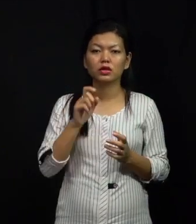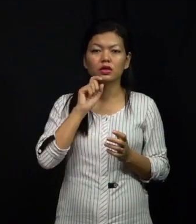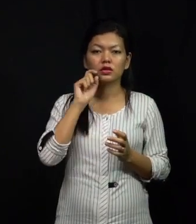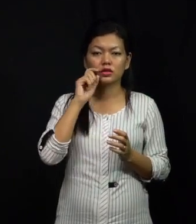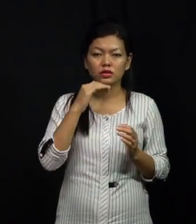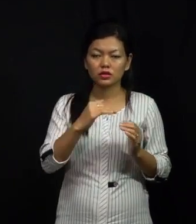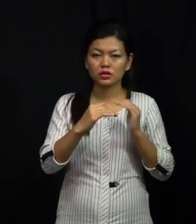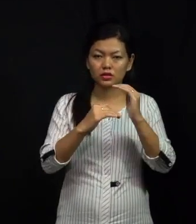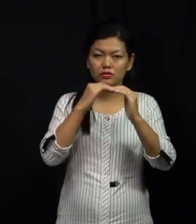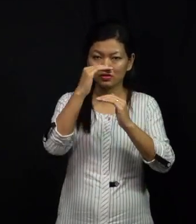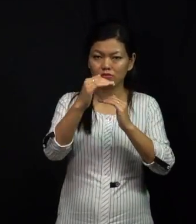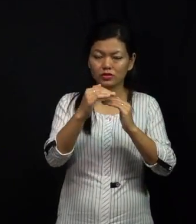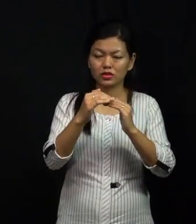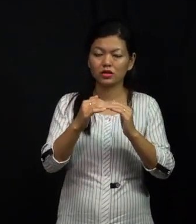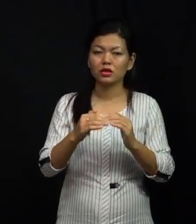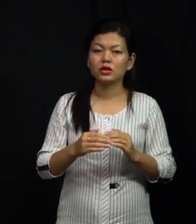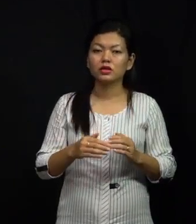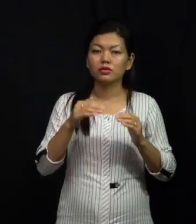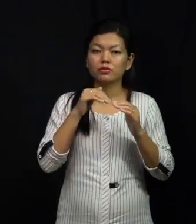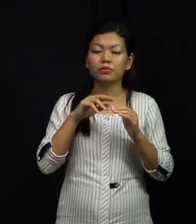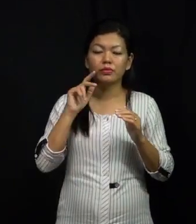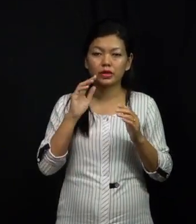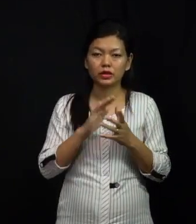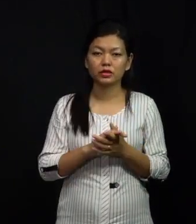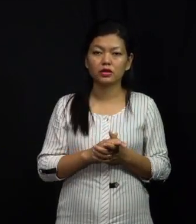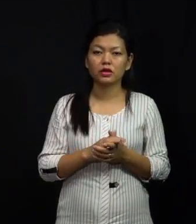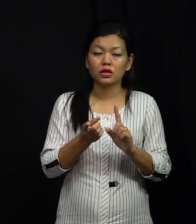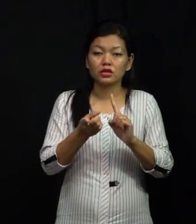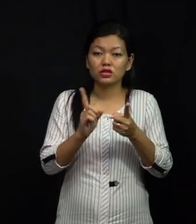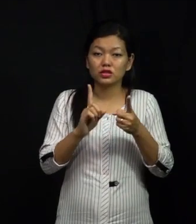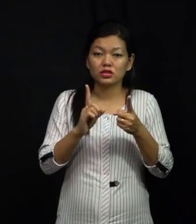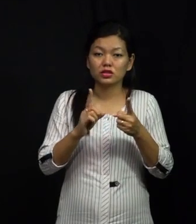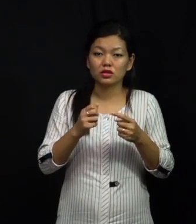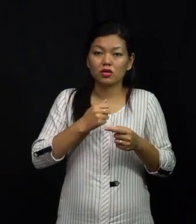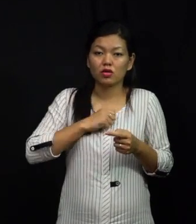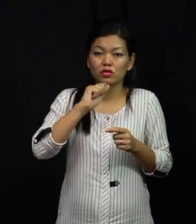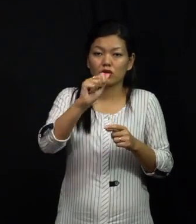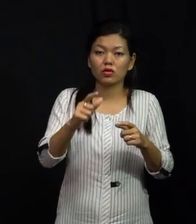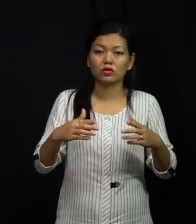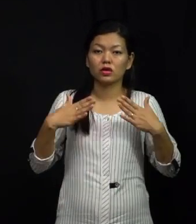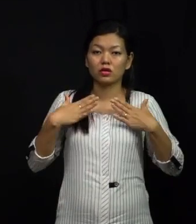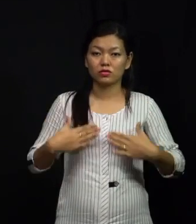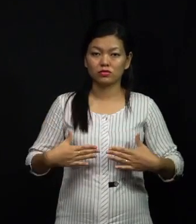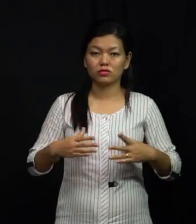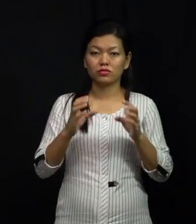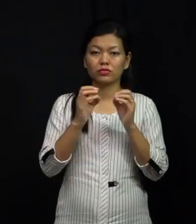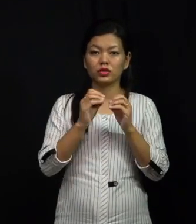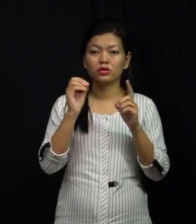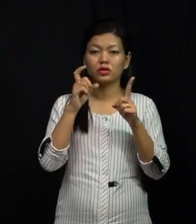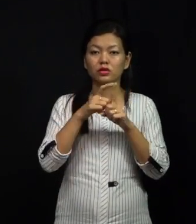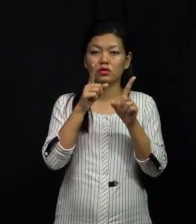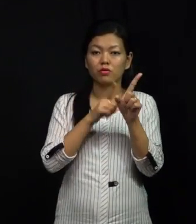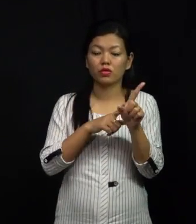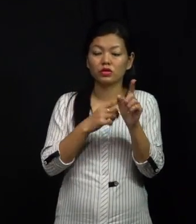our biology, the changes that are occurring in our body, right? So if sexual development doesn't occur in a